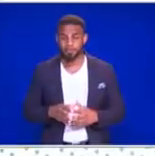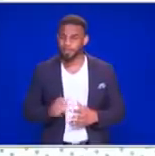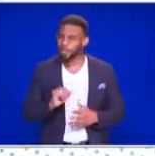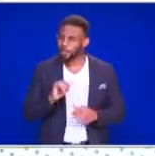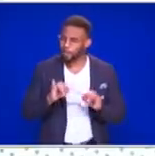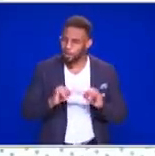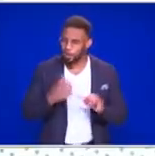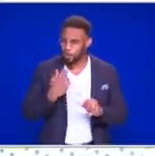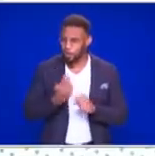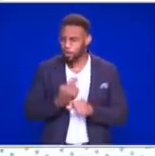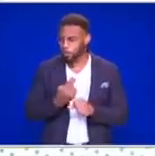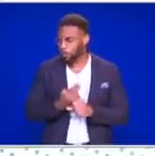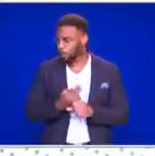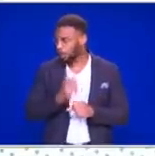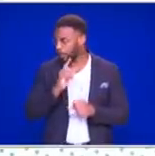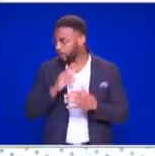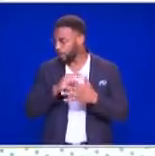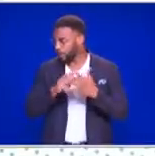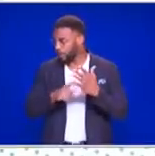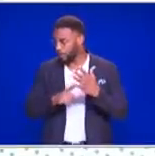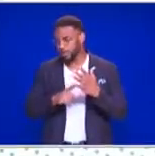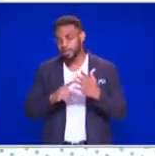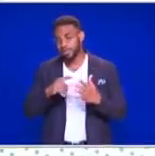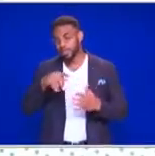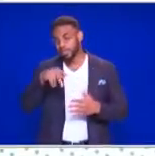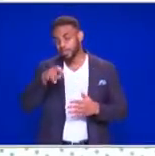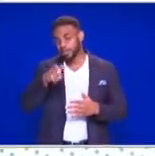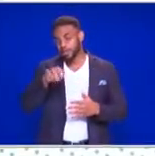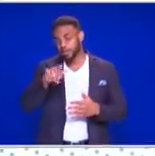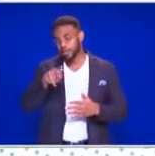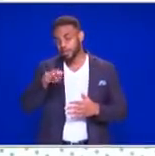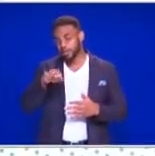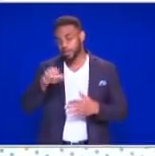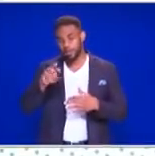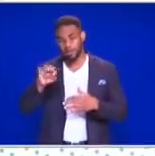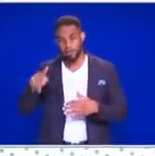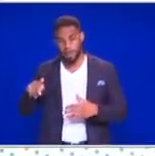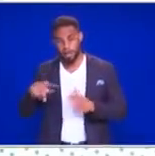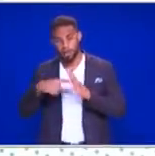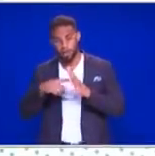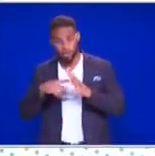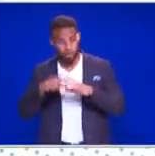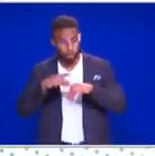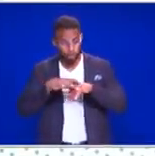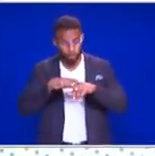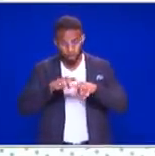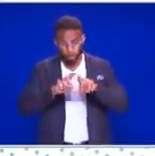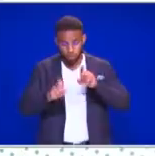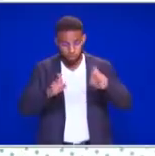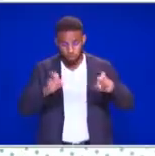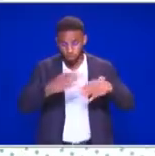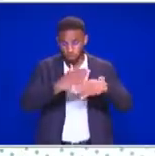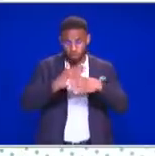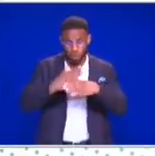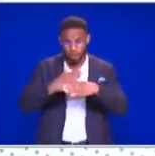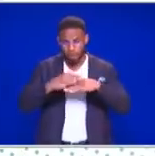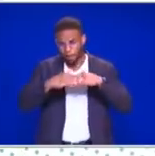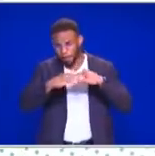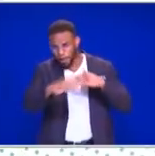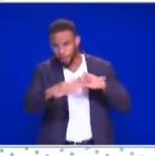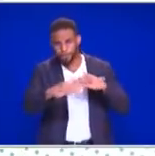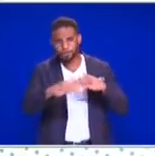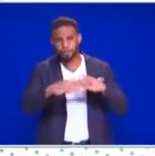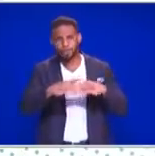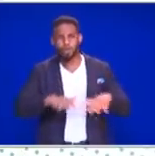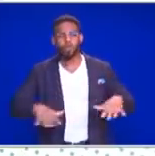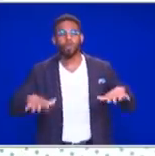Another measure that we use is a series of prevalence maps to show geographic distributions and patterns in racial and ethnic diversity